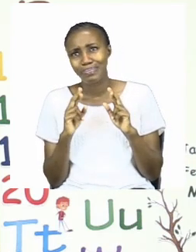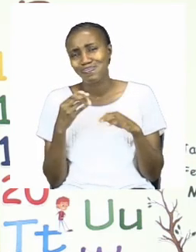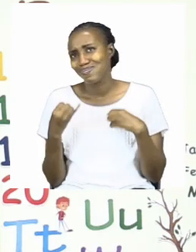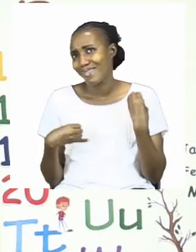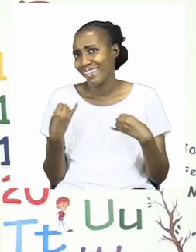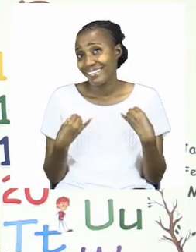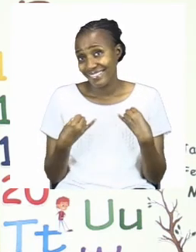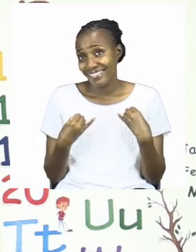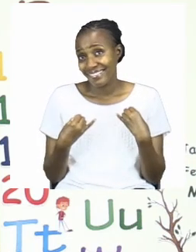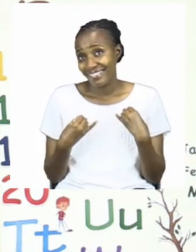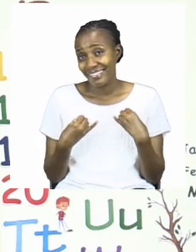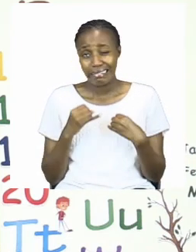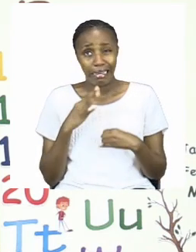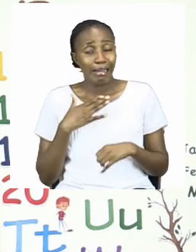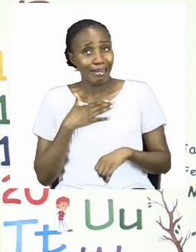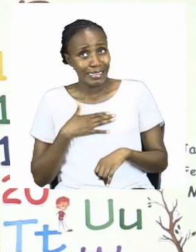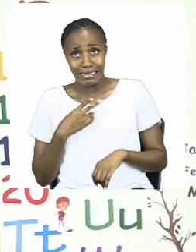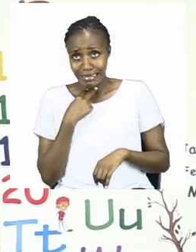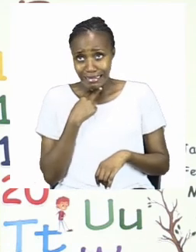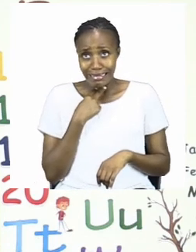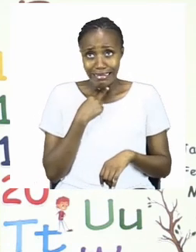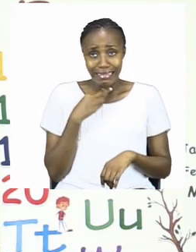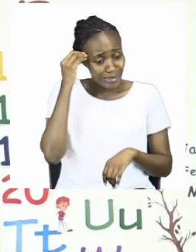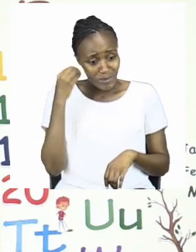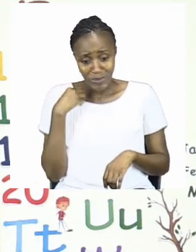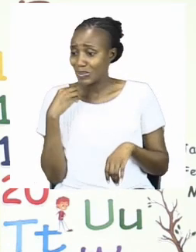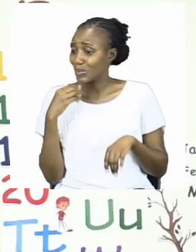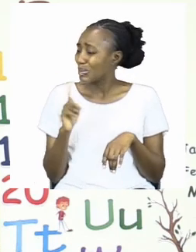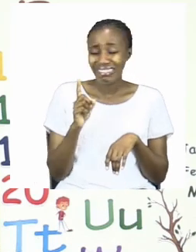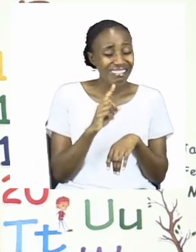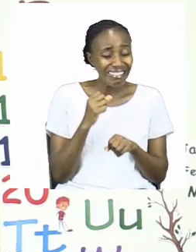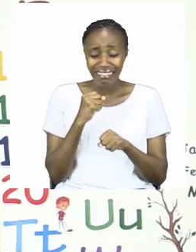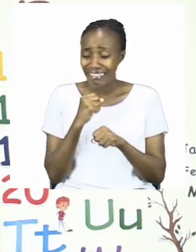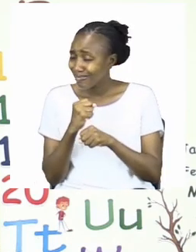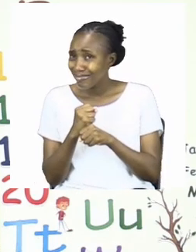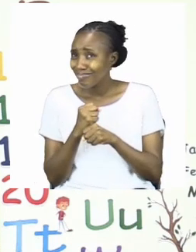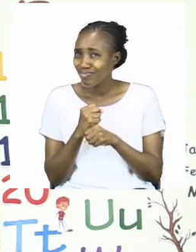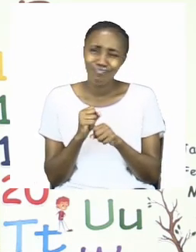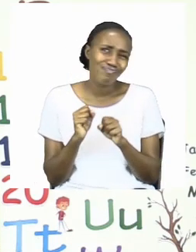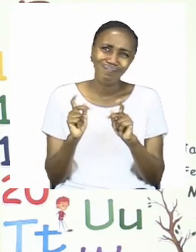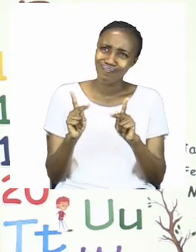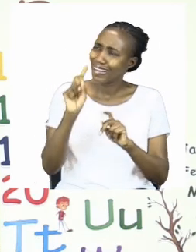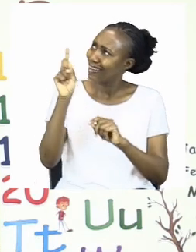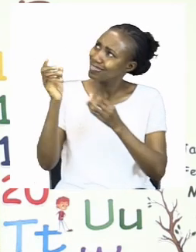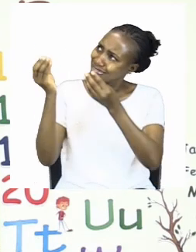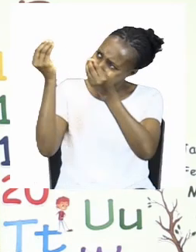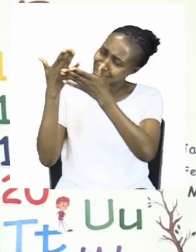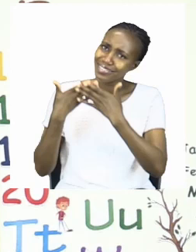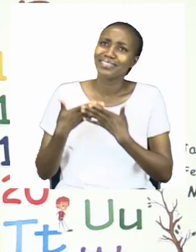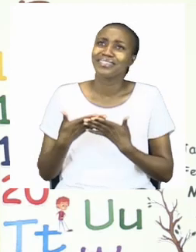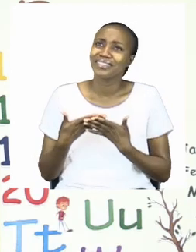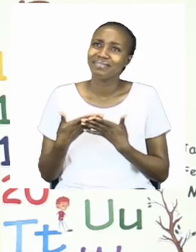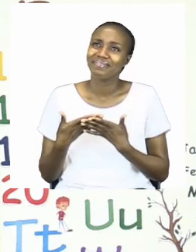are feeling lost or you don't know what to do or it's really hard, that's okay. You can ask an adult for